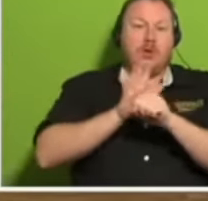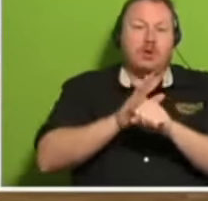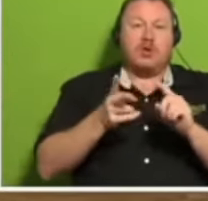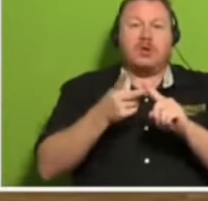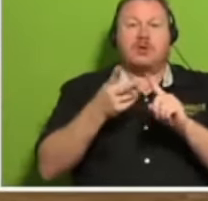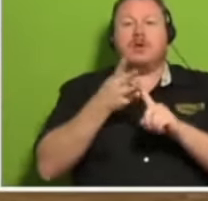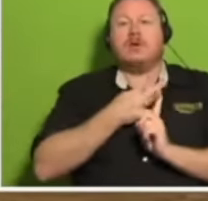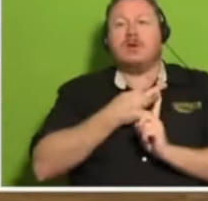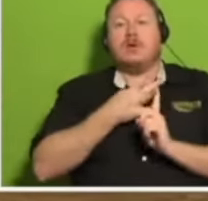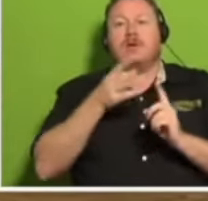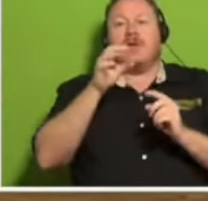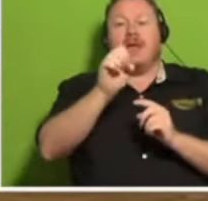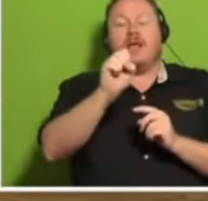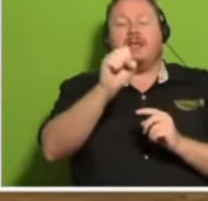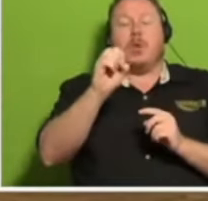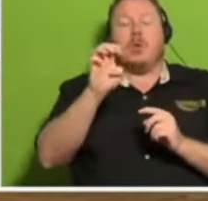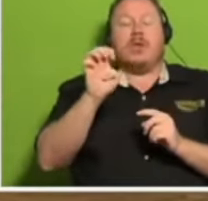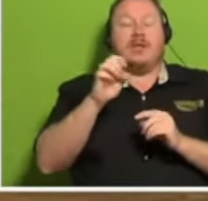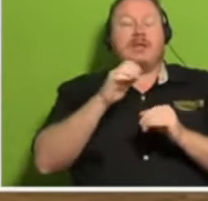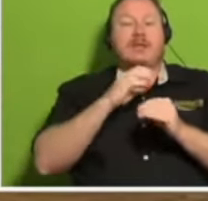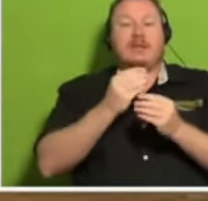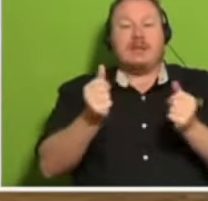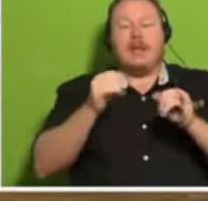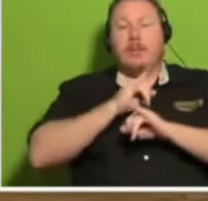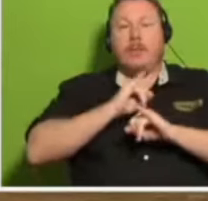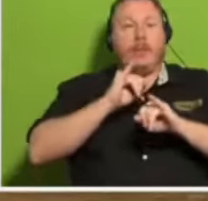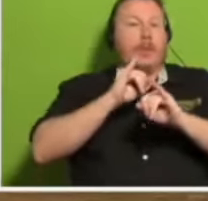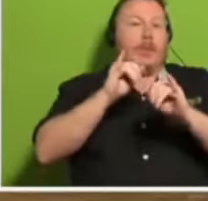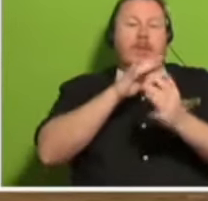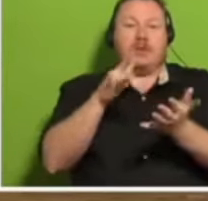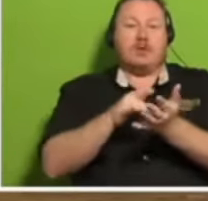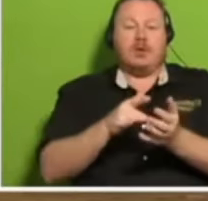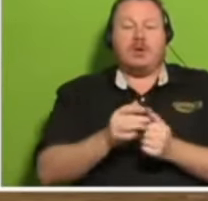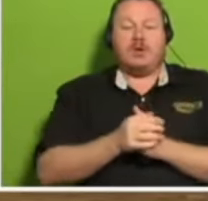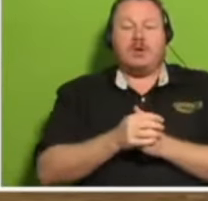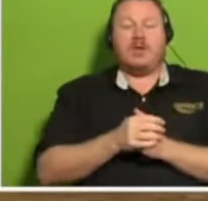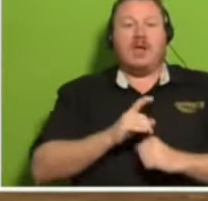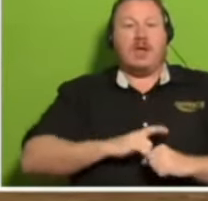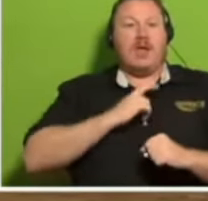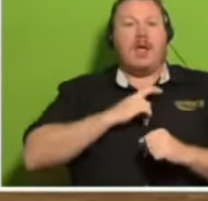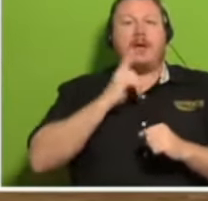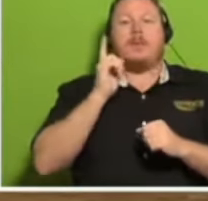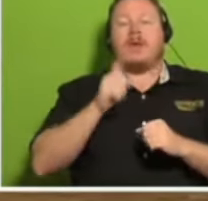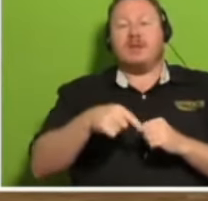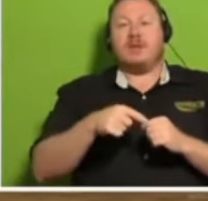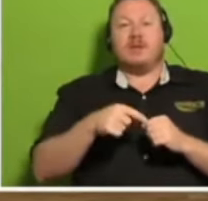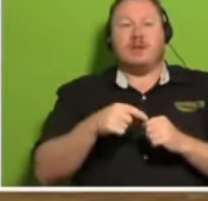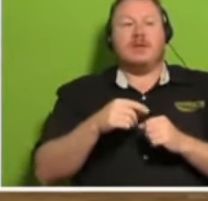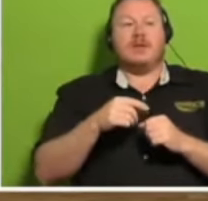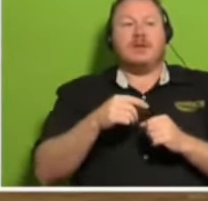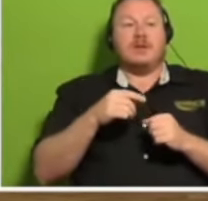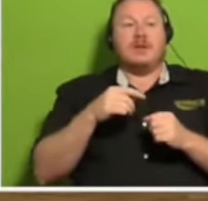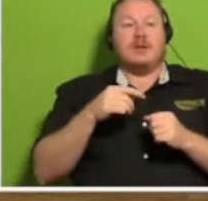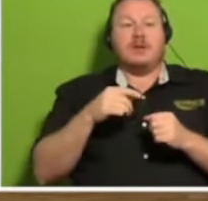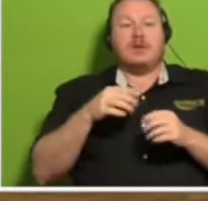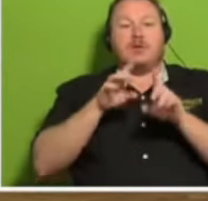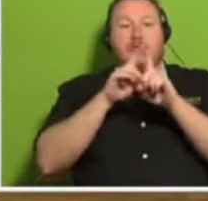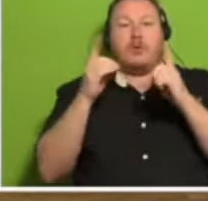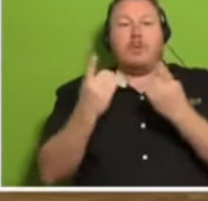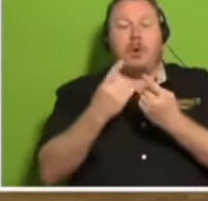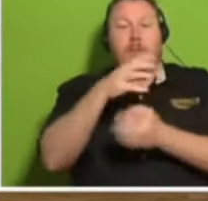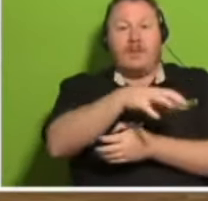deteriorating state of some SOEs. We must take care to ensure that entities under this department are